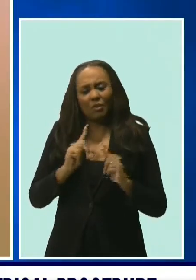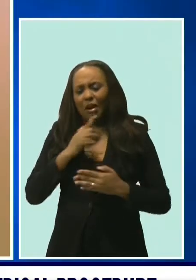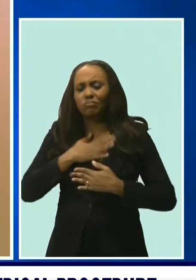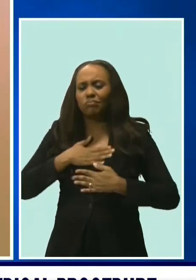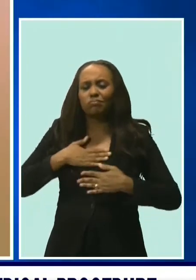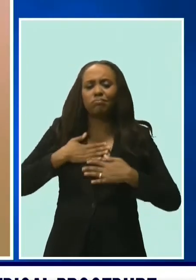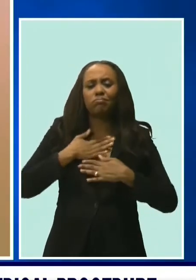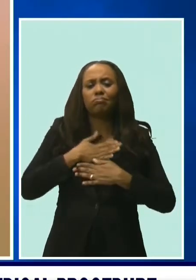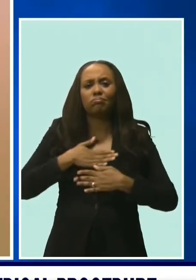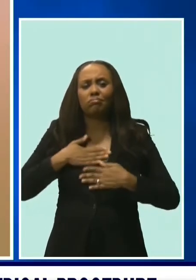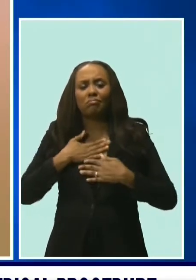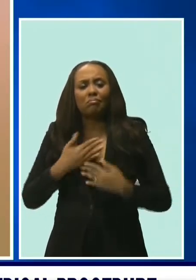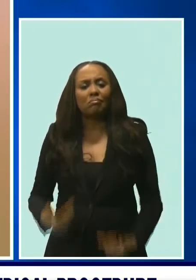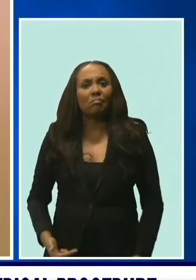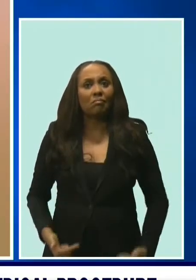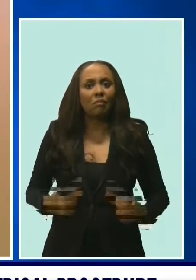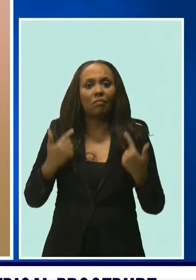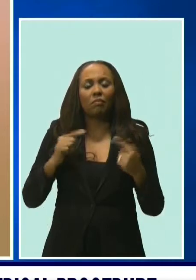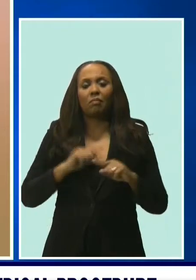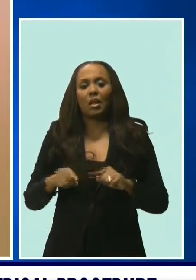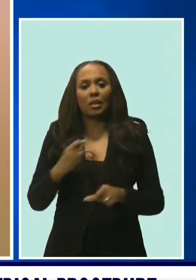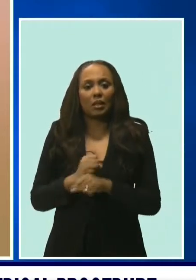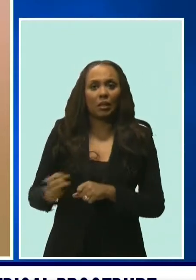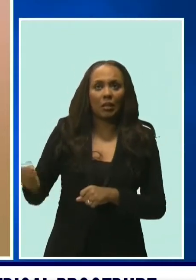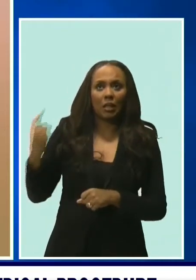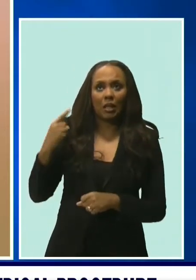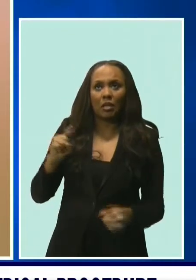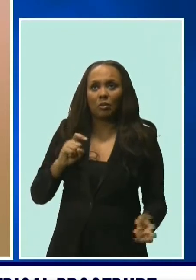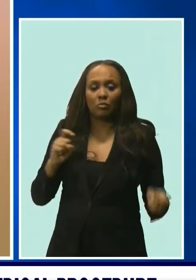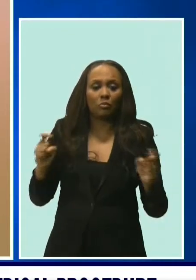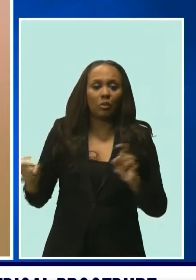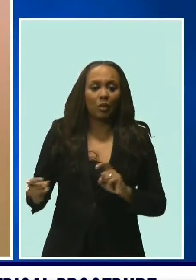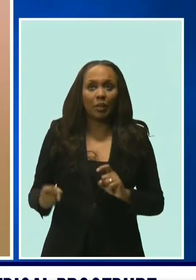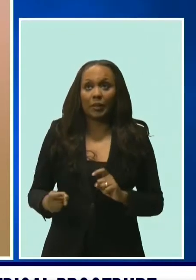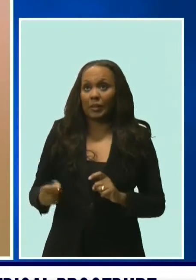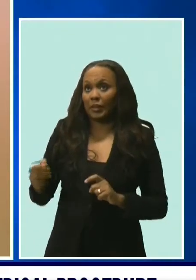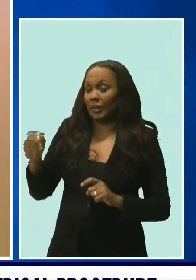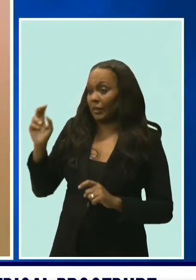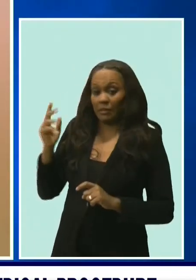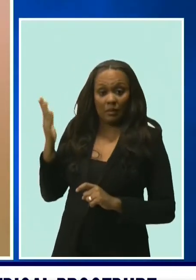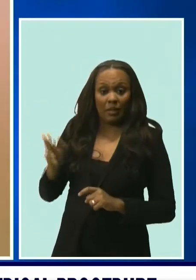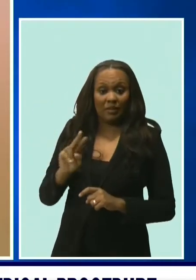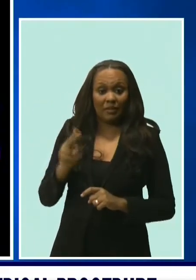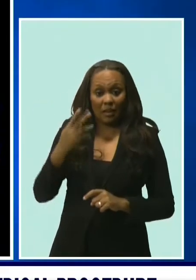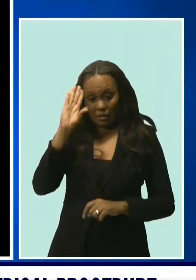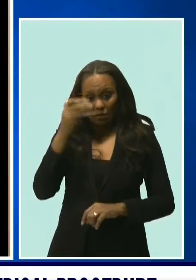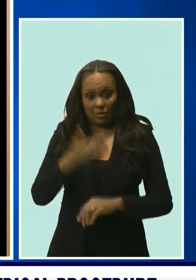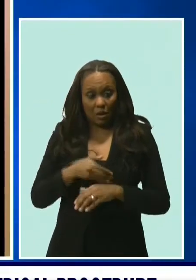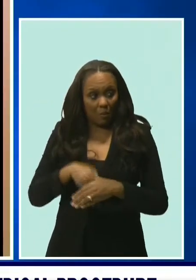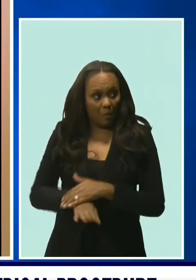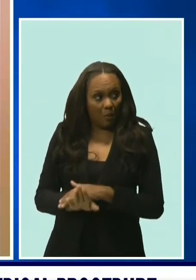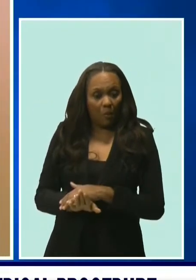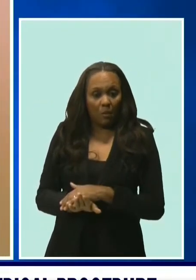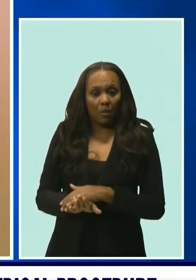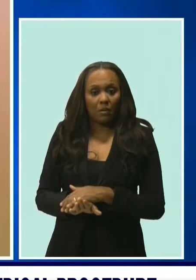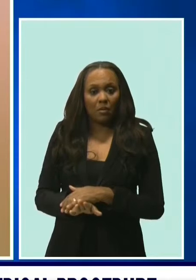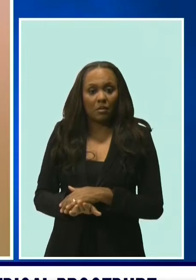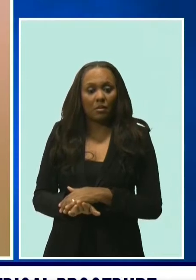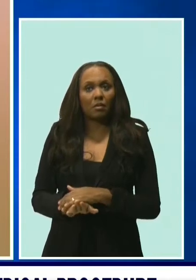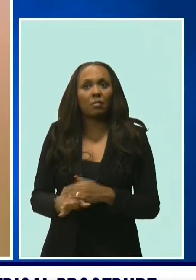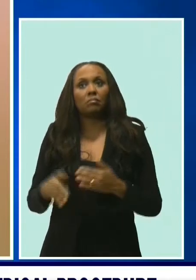that have to be discussed. We have to make sure that that there is something that comes out of this that we can use to